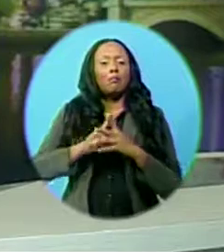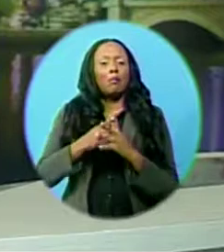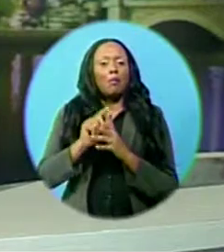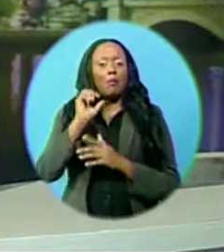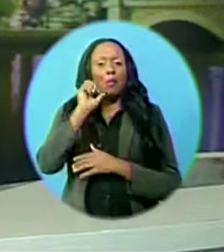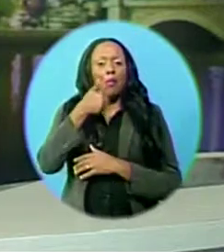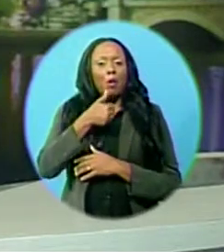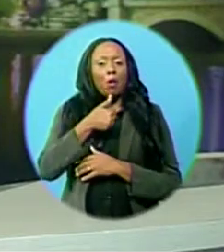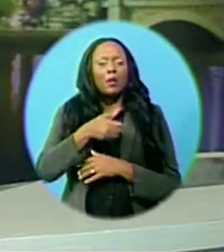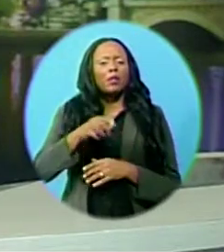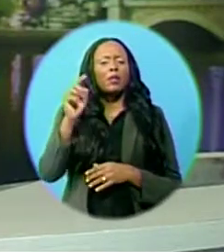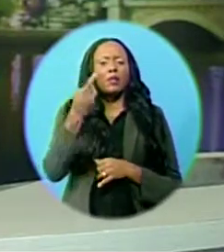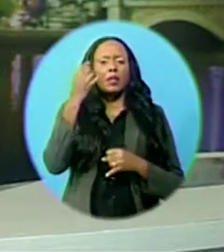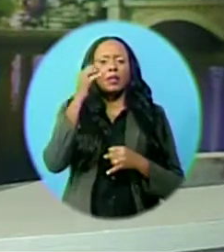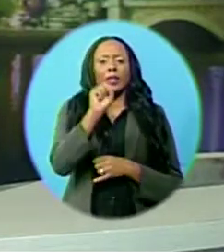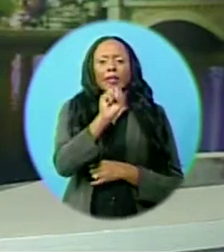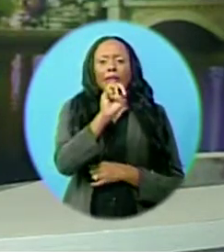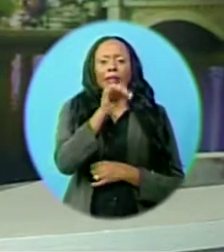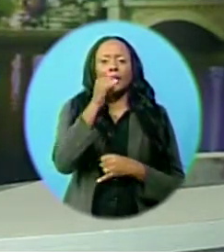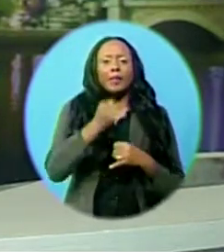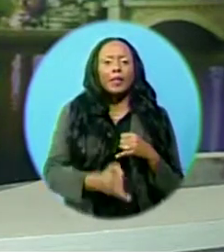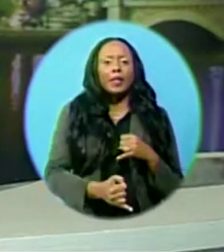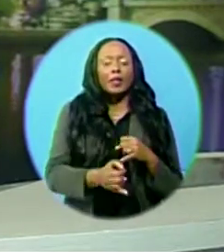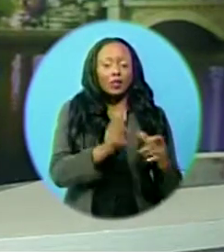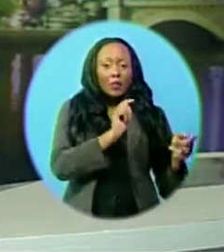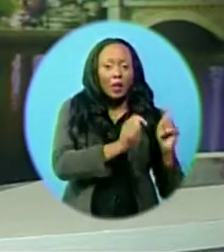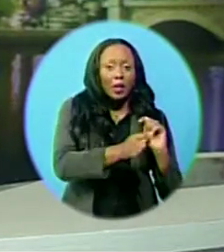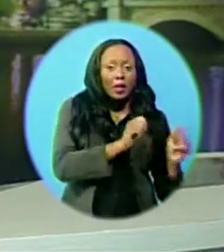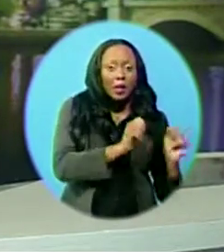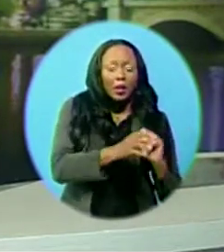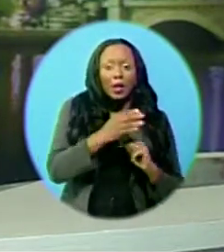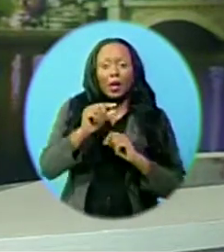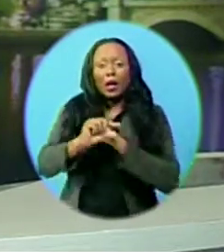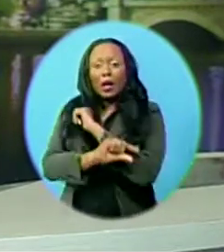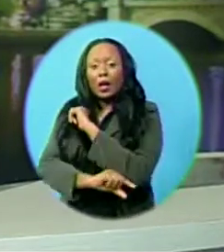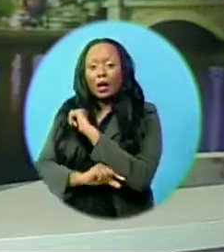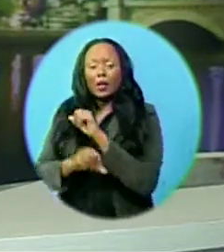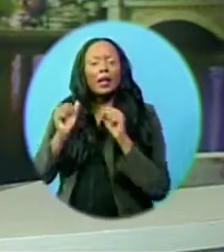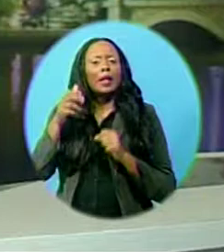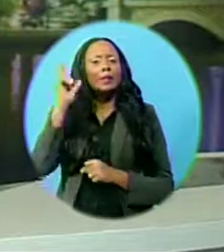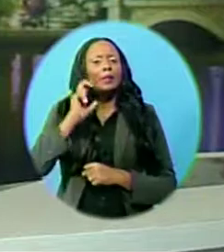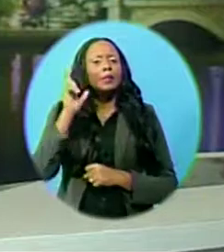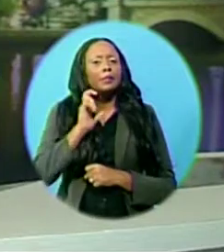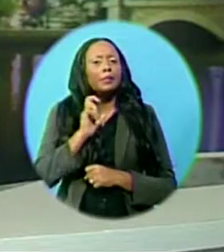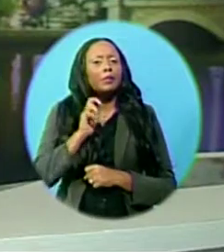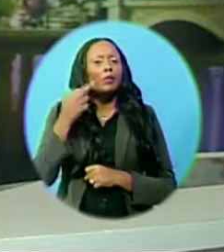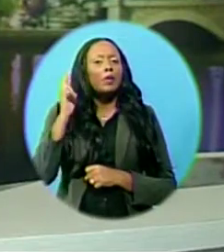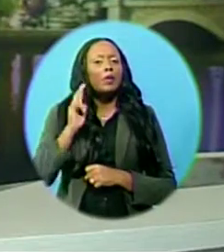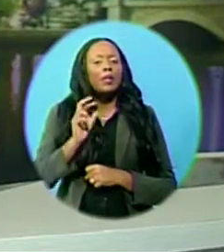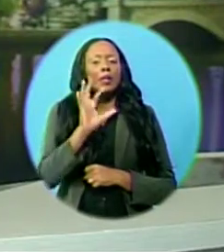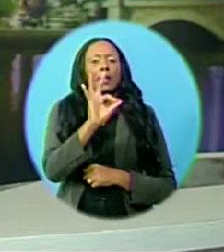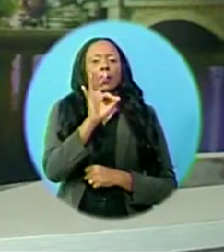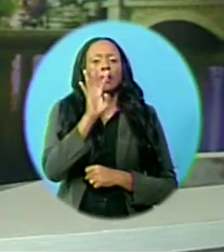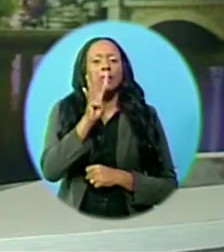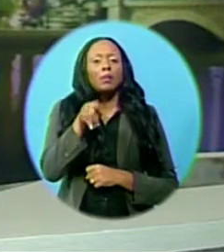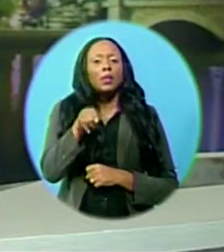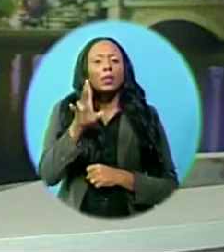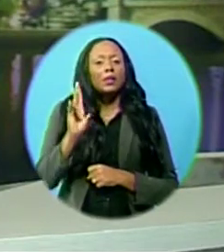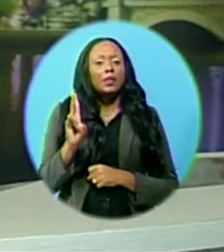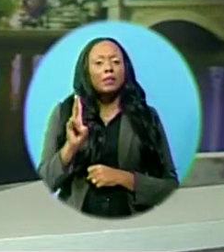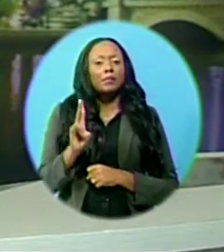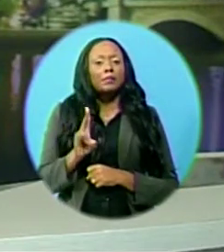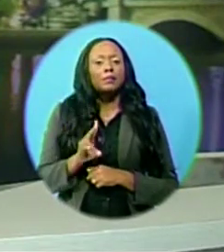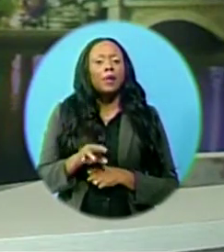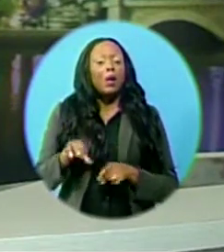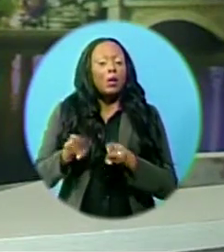semi between Trinidad and Tobago Red Force and the Guyana Jaguars live on Radio 94.7 FM and also on